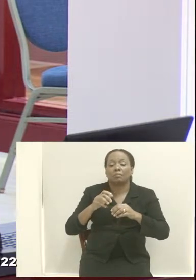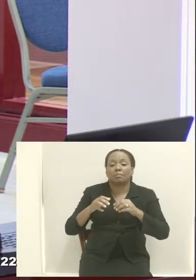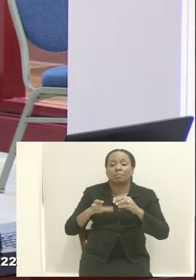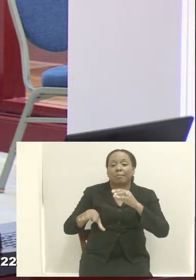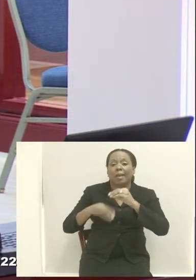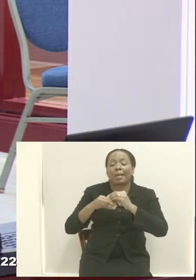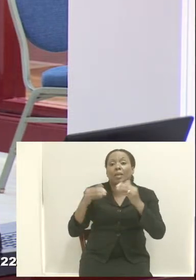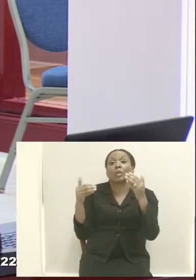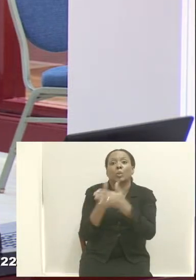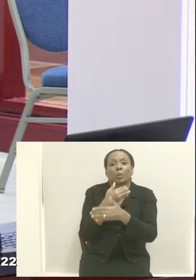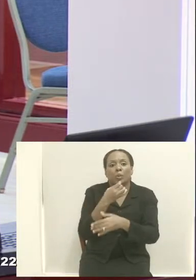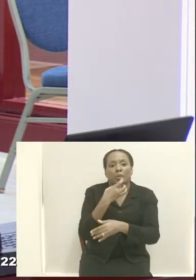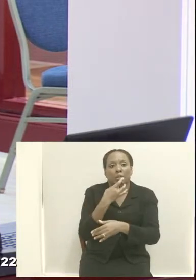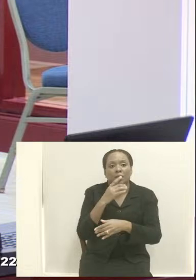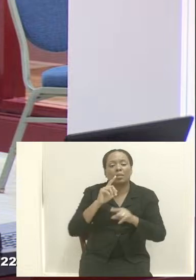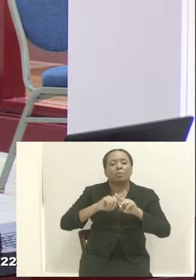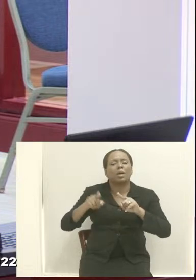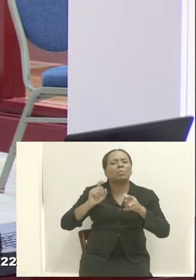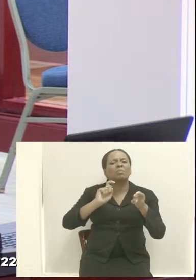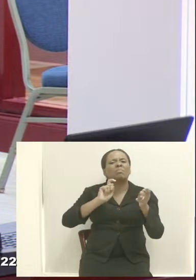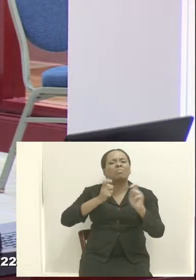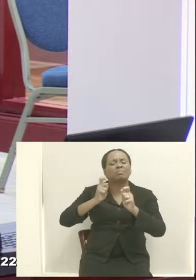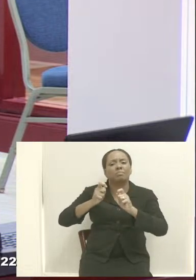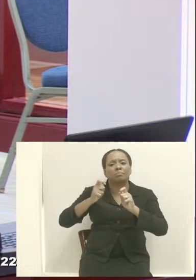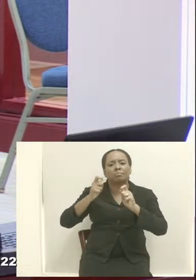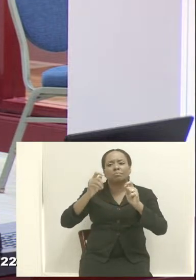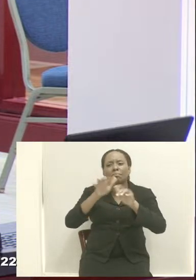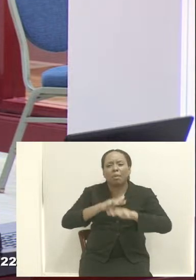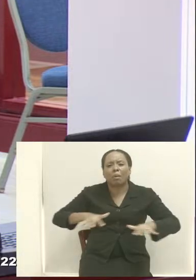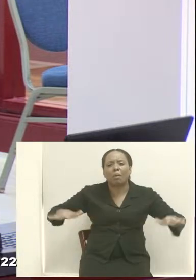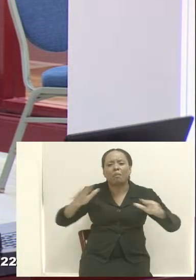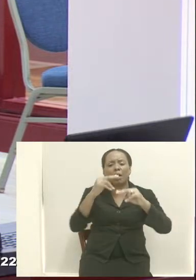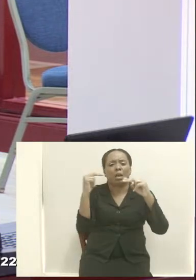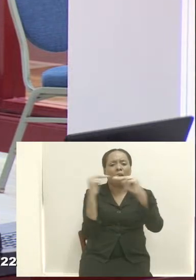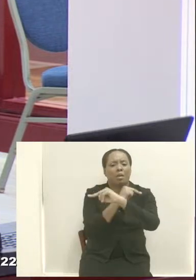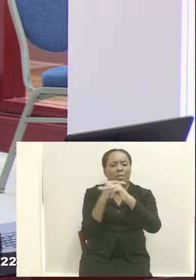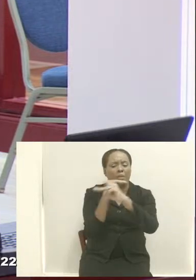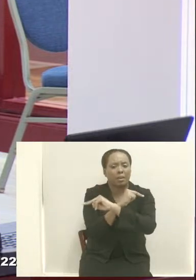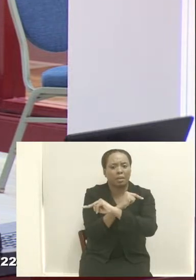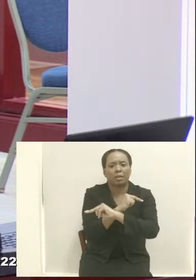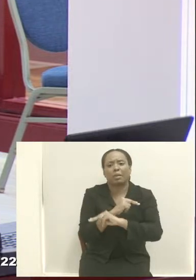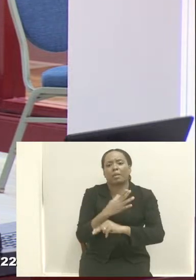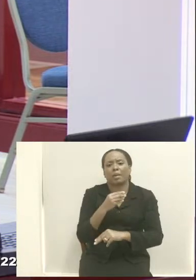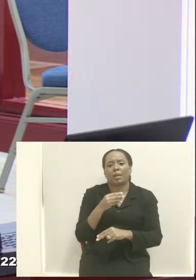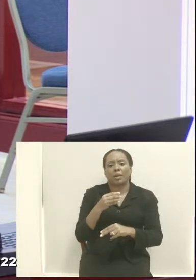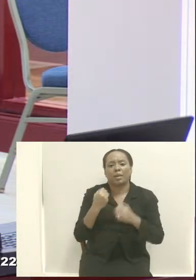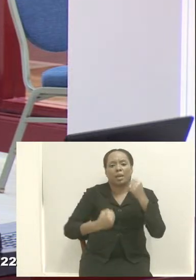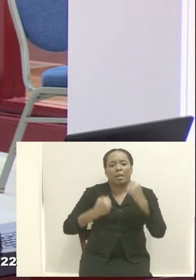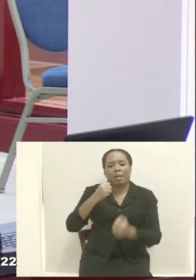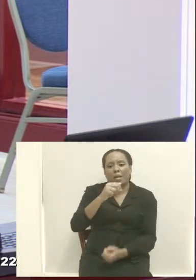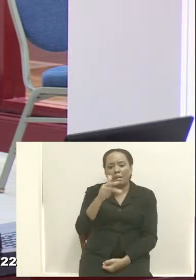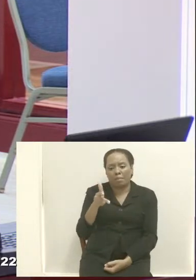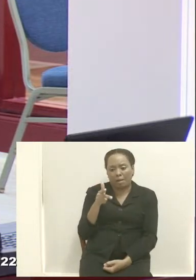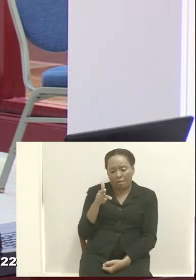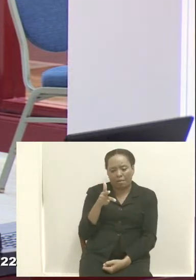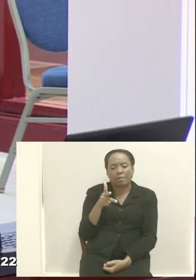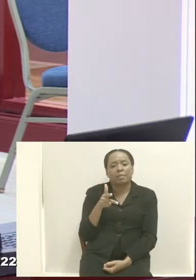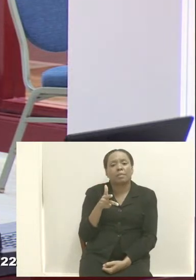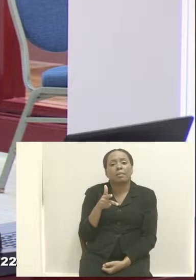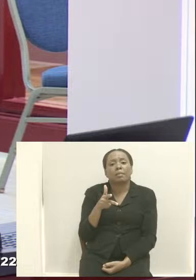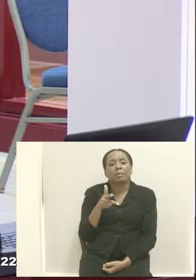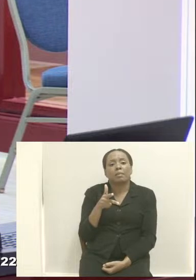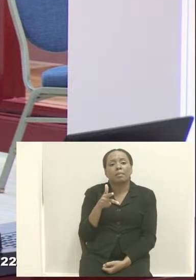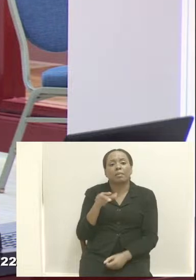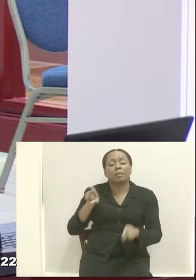highway and major car parks that are under the government electrical department. And we also would have partnered with the Barbados Light and Power to change